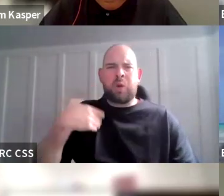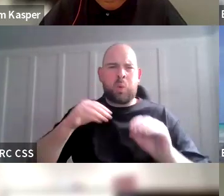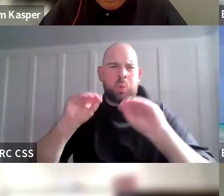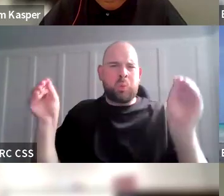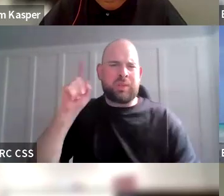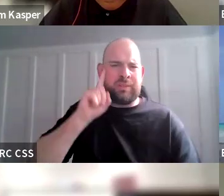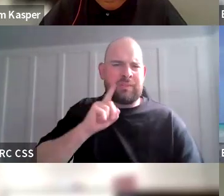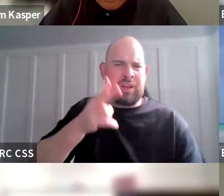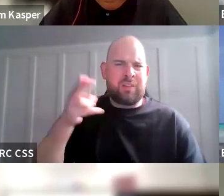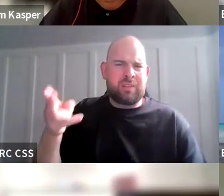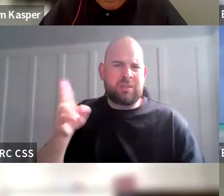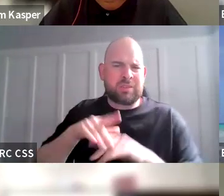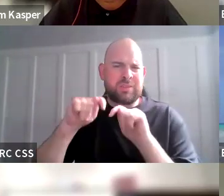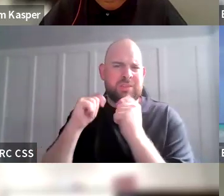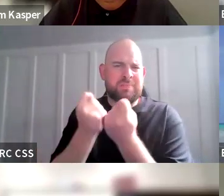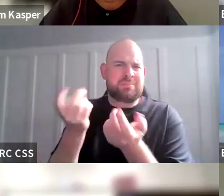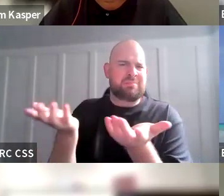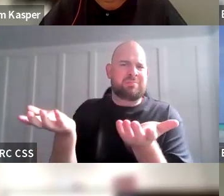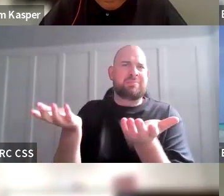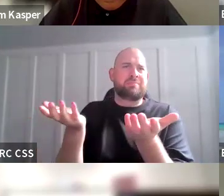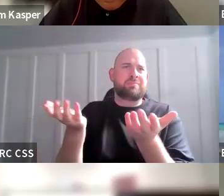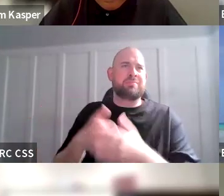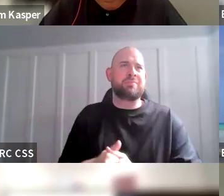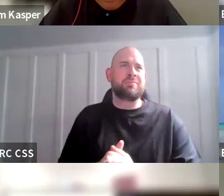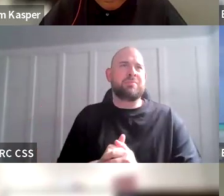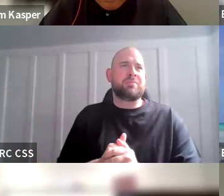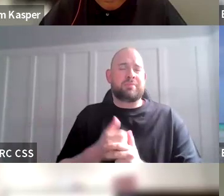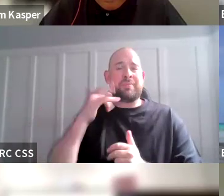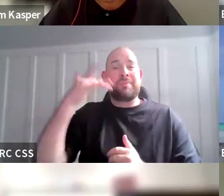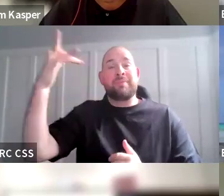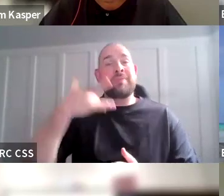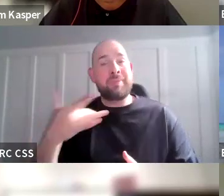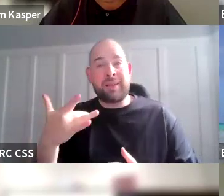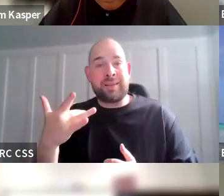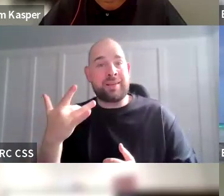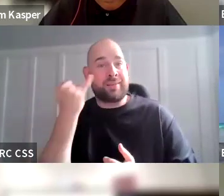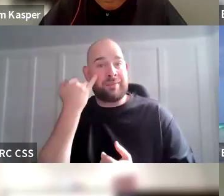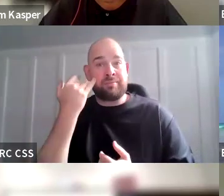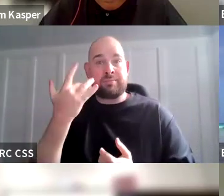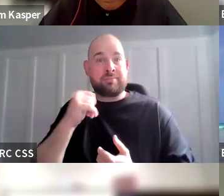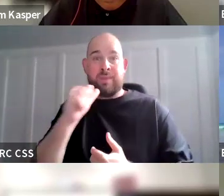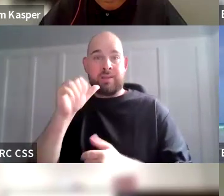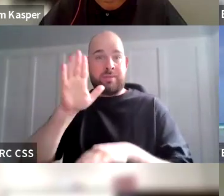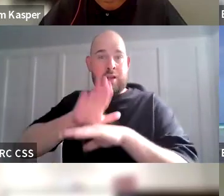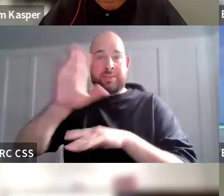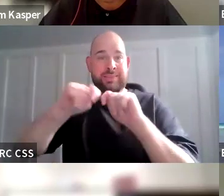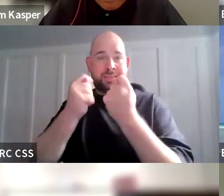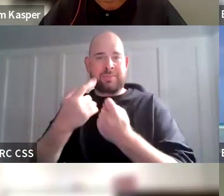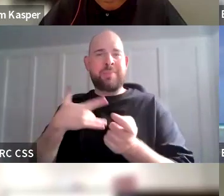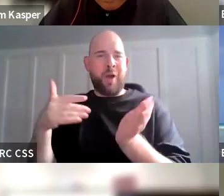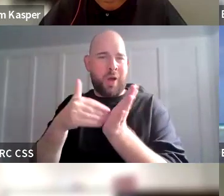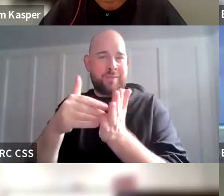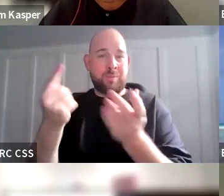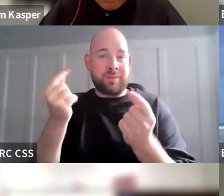when companies are making claims that they are accessible when trust yet hasn't been built between